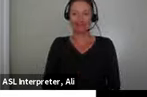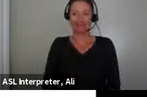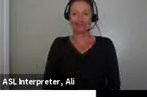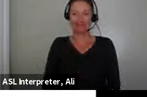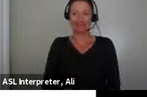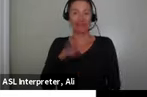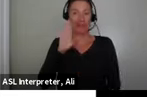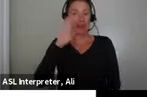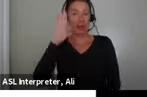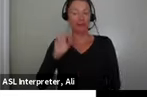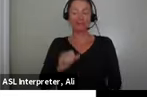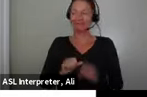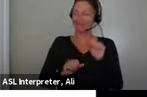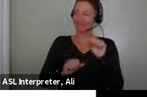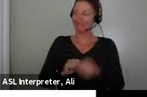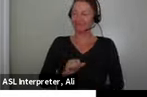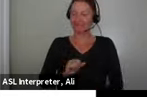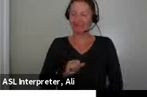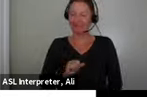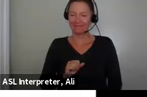Hello? Hello, yes.